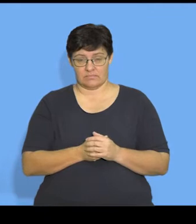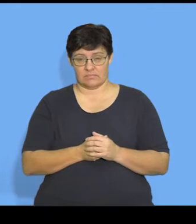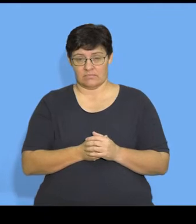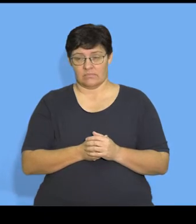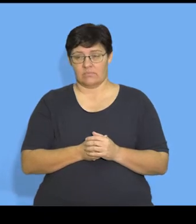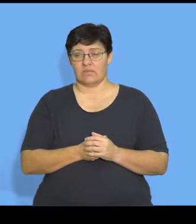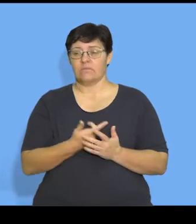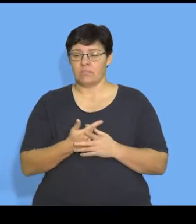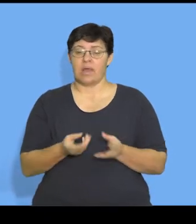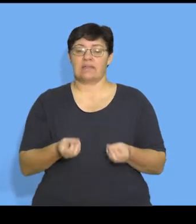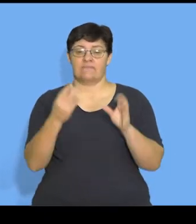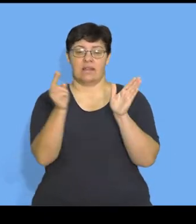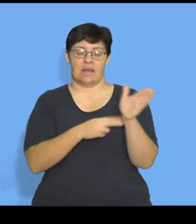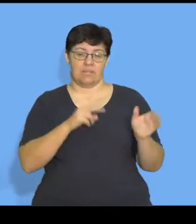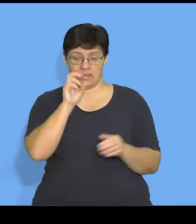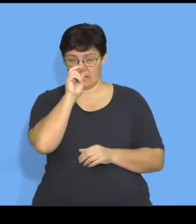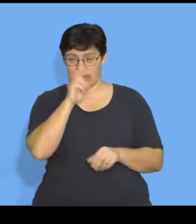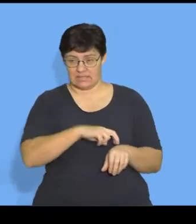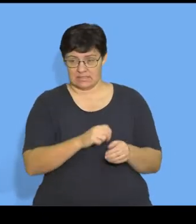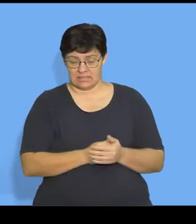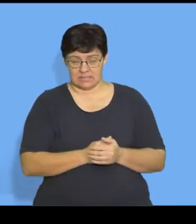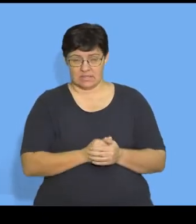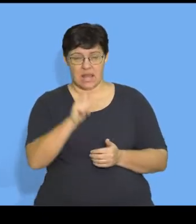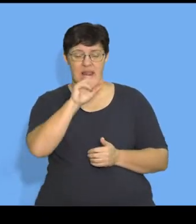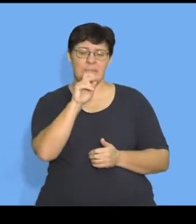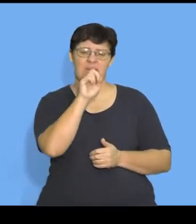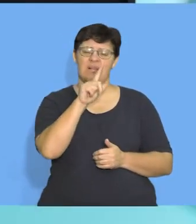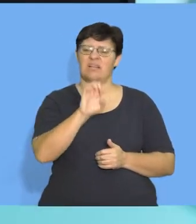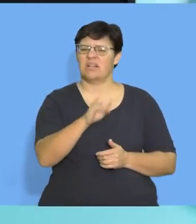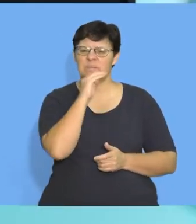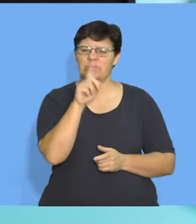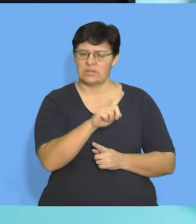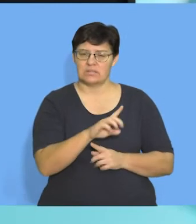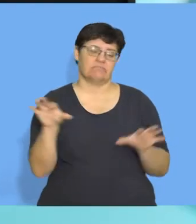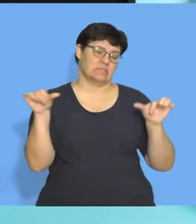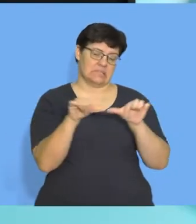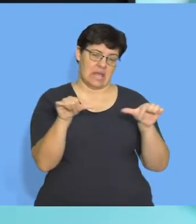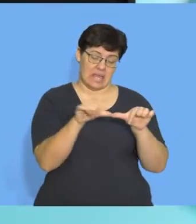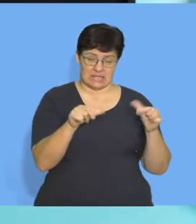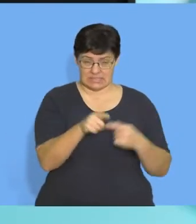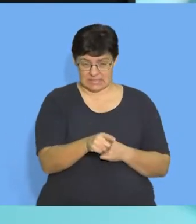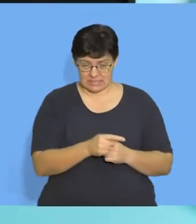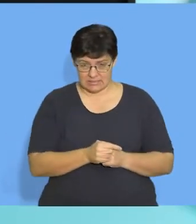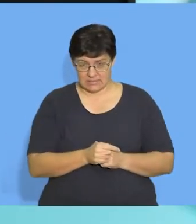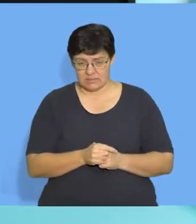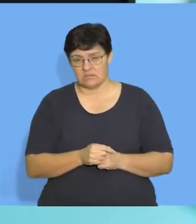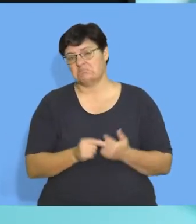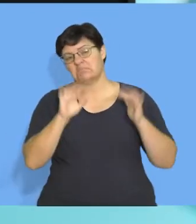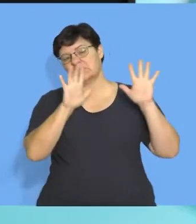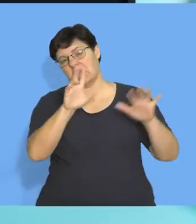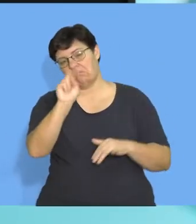it a label. By a label, either we need to put the size of the vector on it, 10